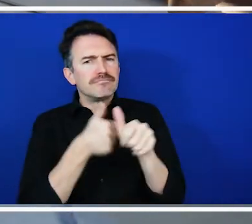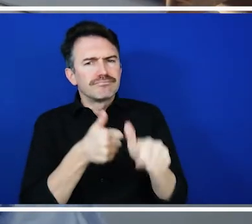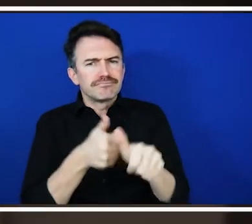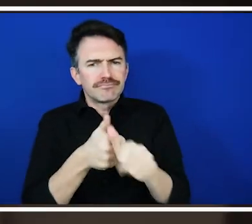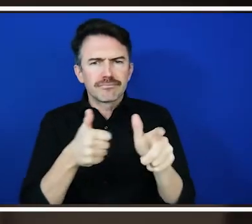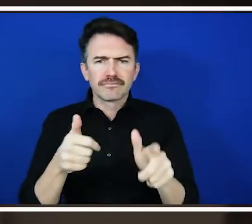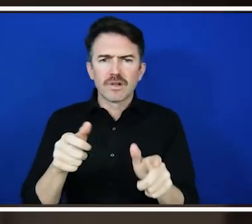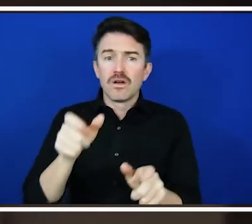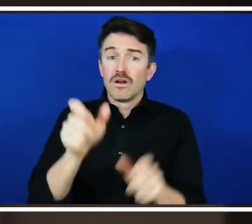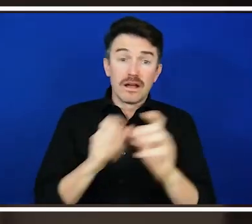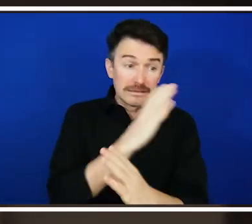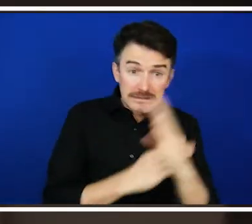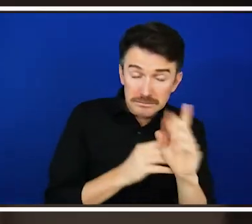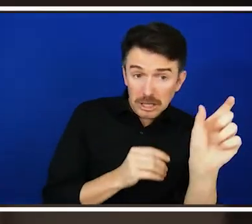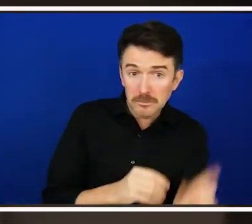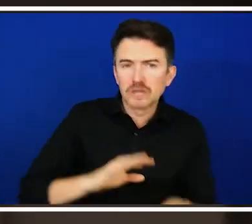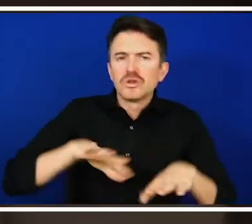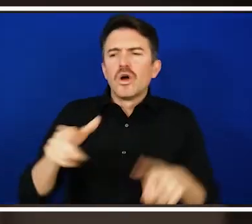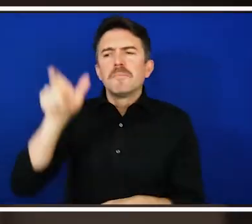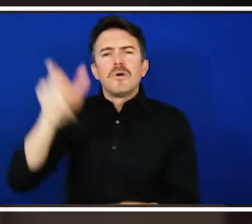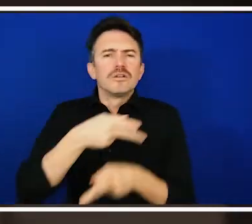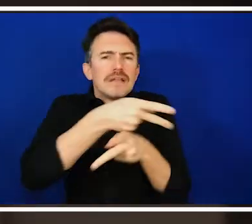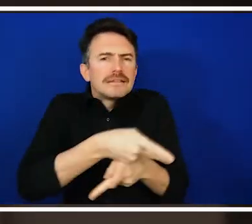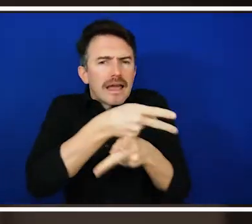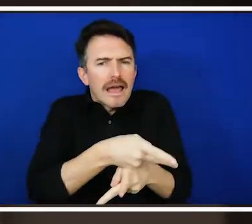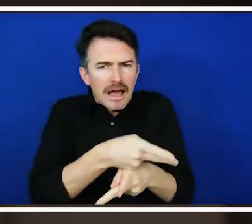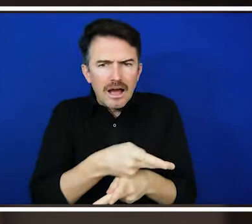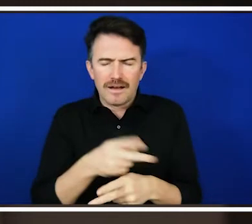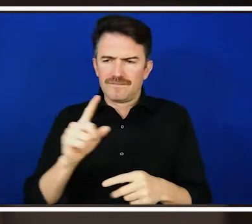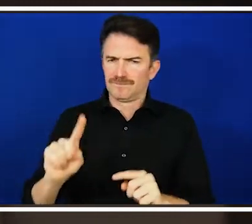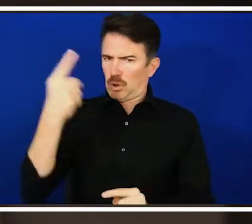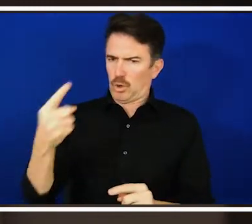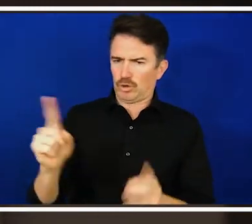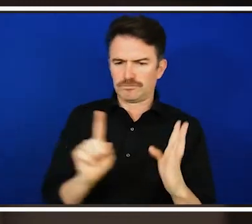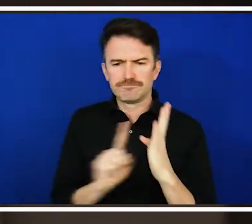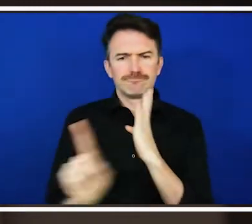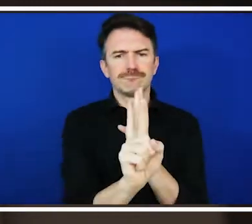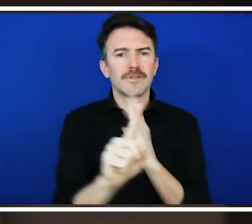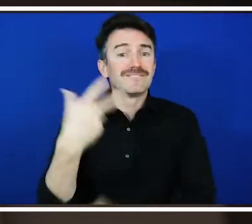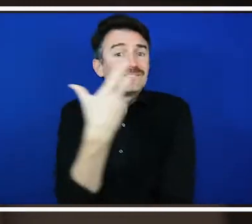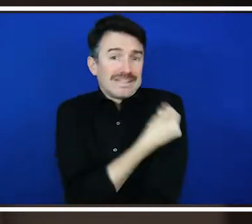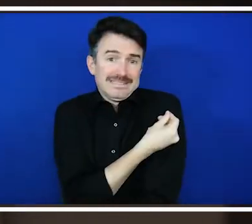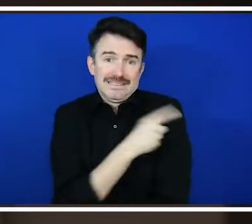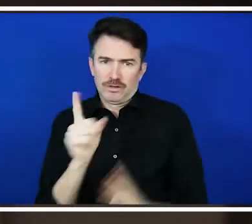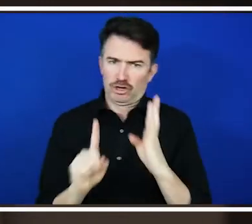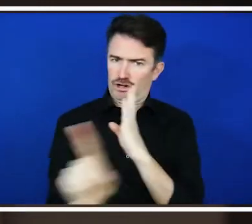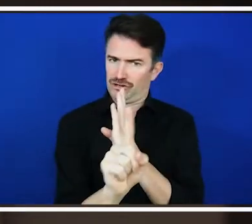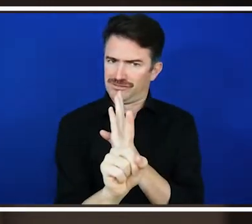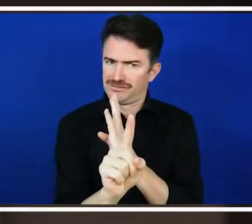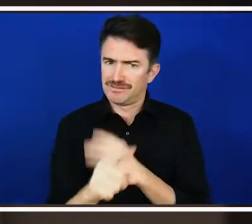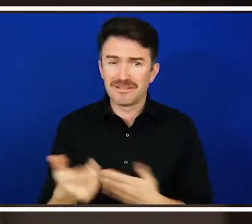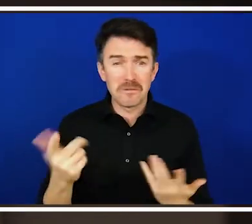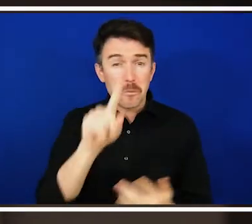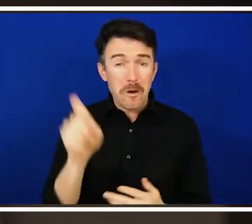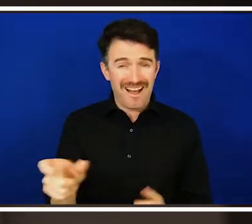We advocated for anyone with a disability and their main caregiver to receive priority vaccinations.